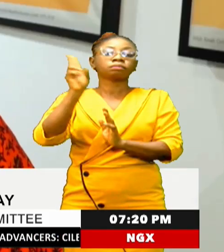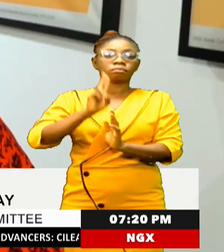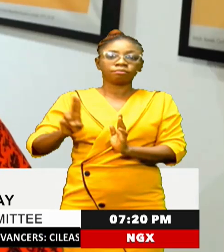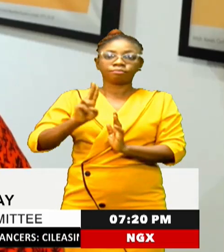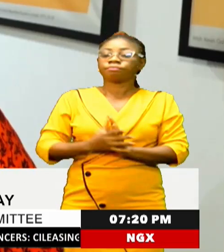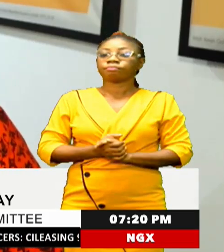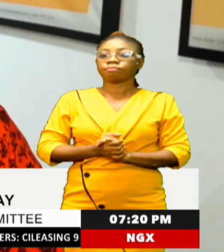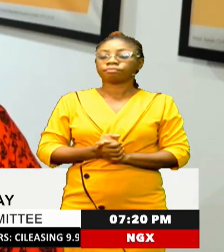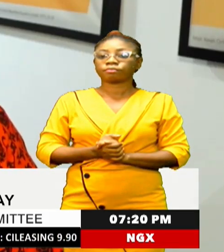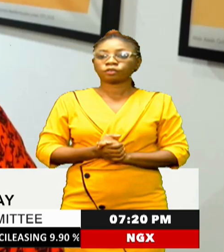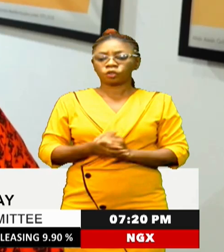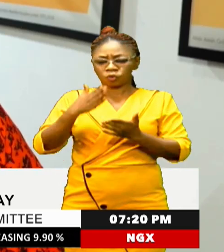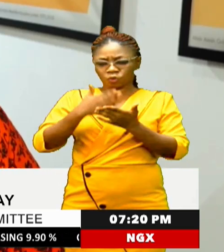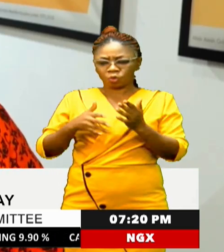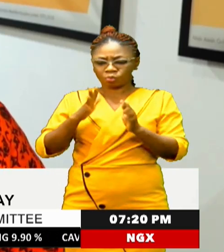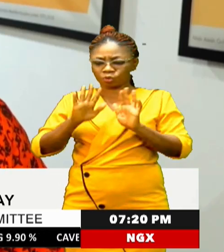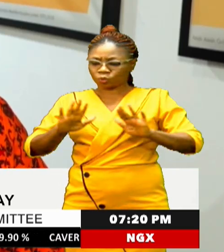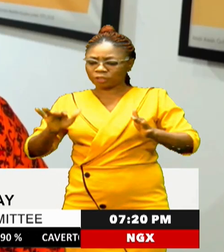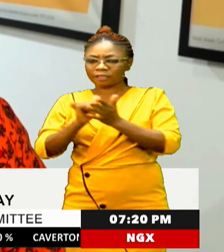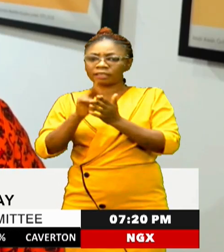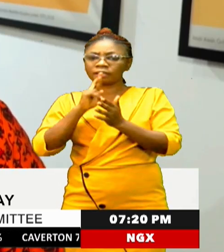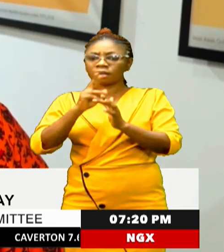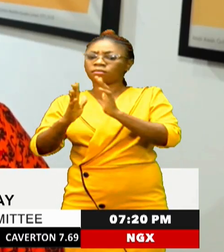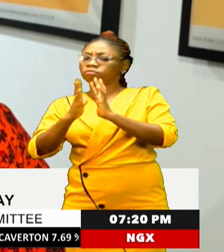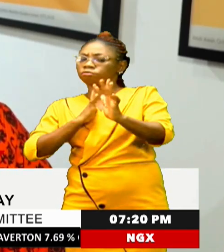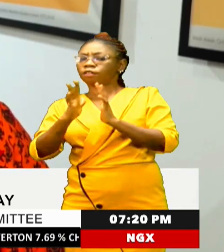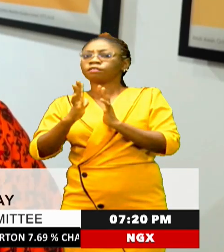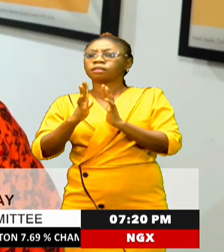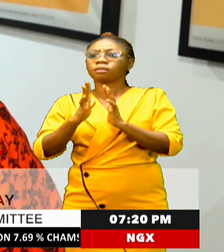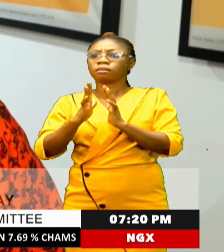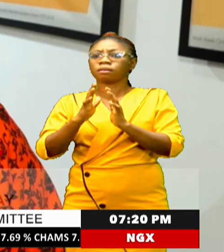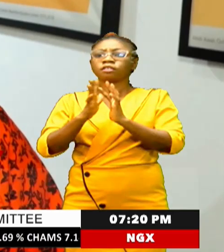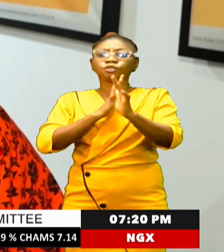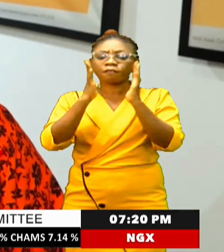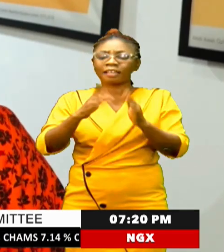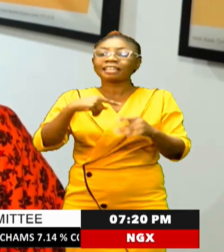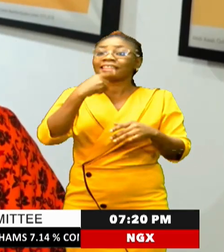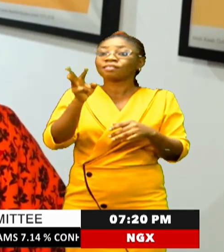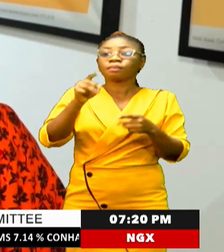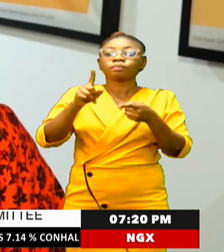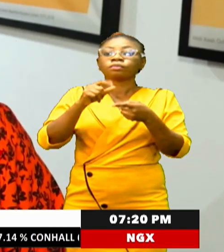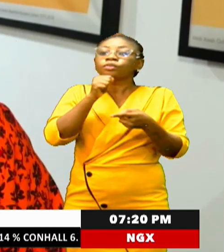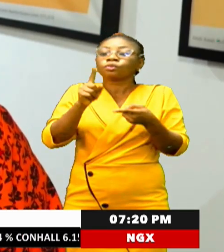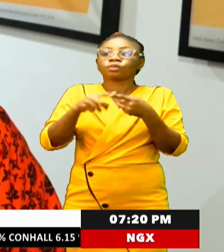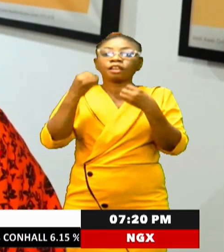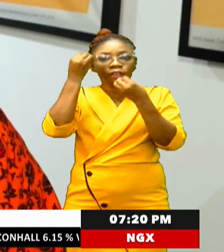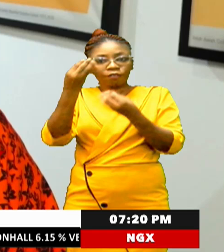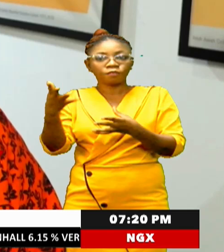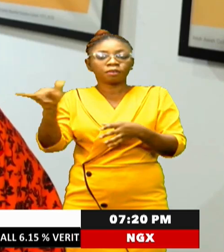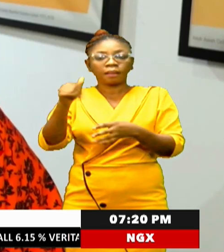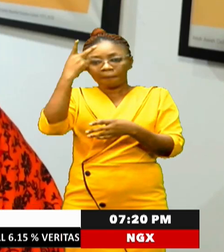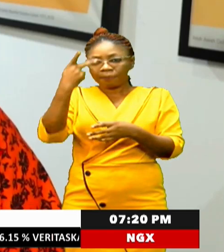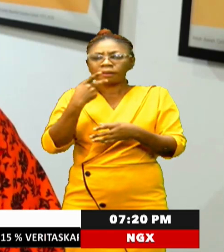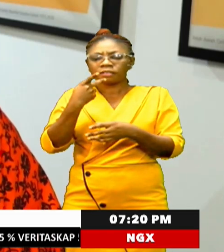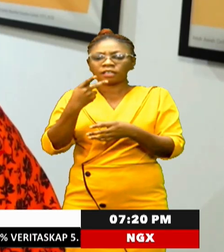Some children that have been trafficked, traffickers tell them not to inform their parents. And anything that anybody is doing that you have been asked to tell a